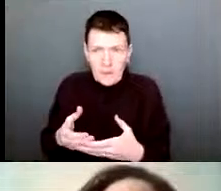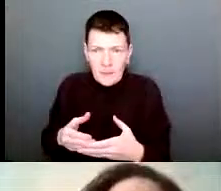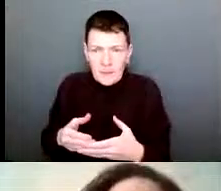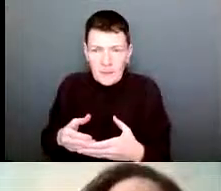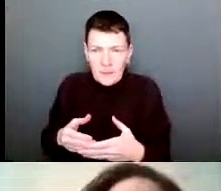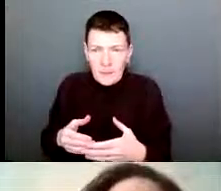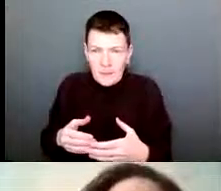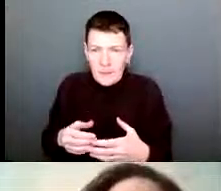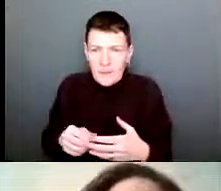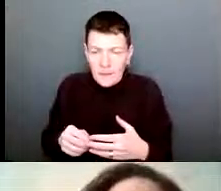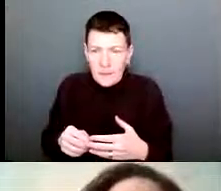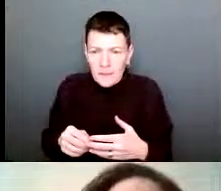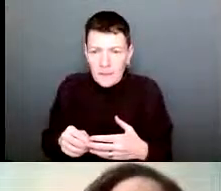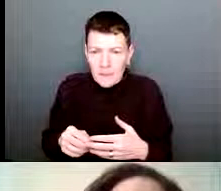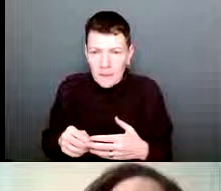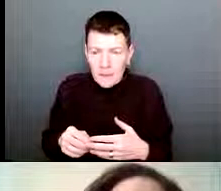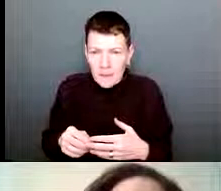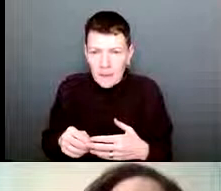Lori.